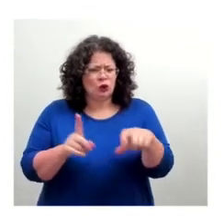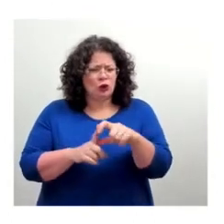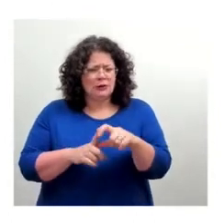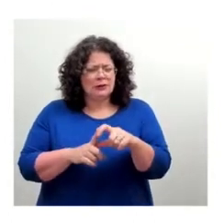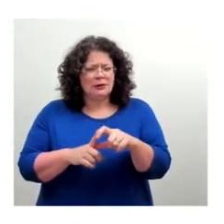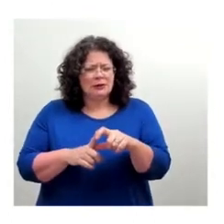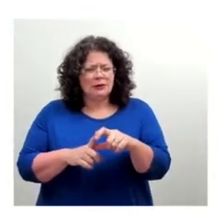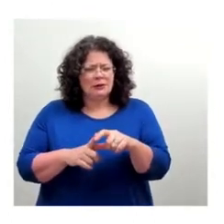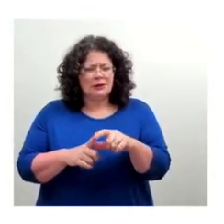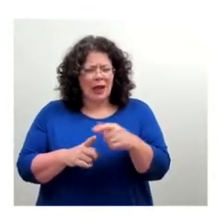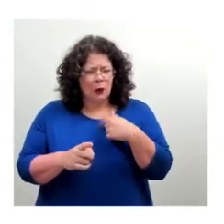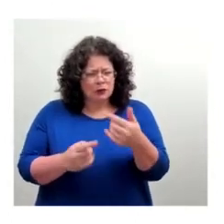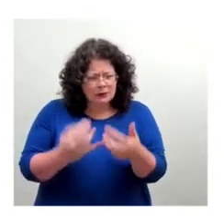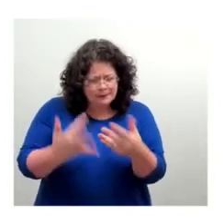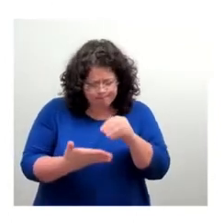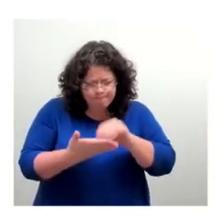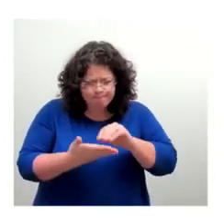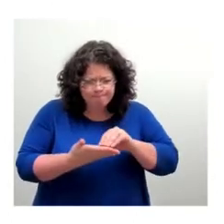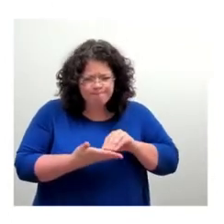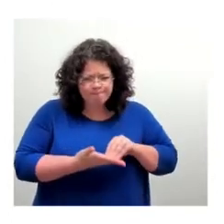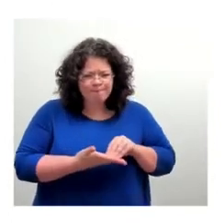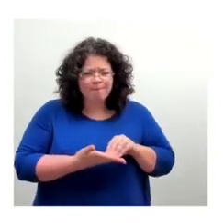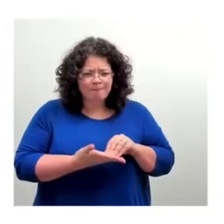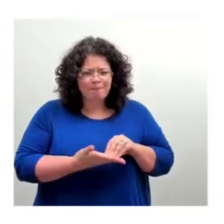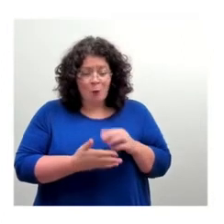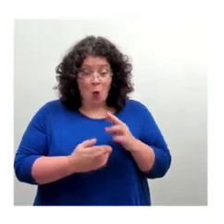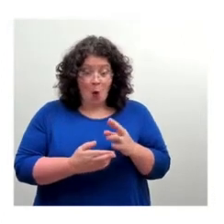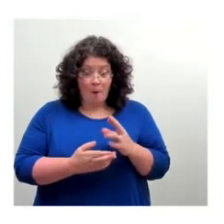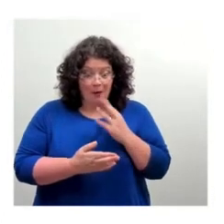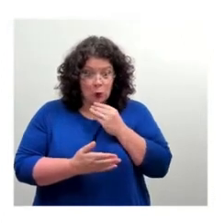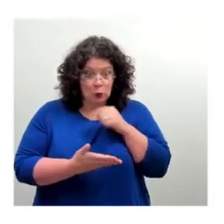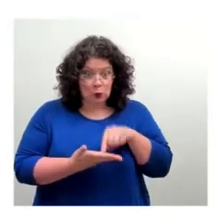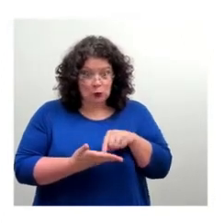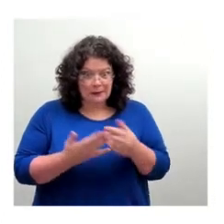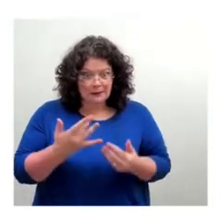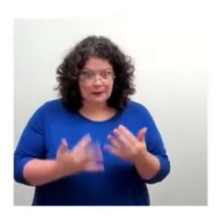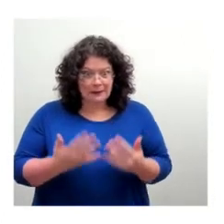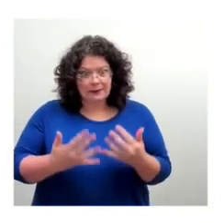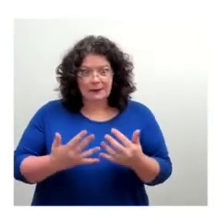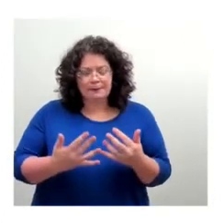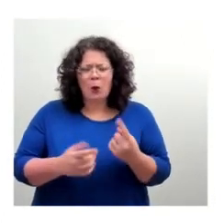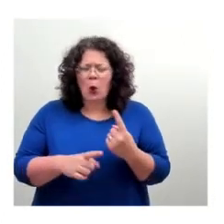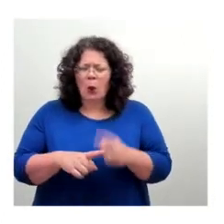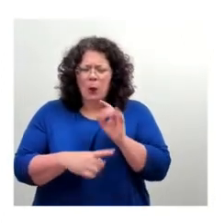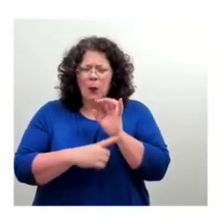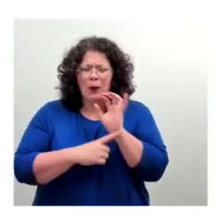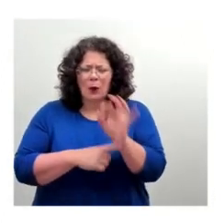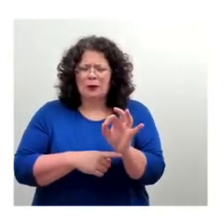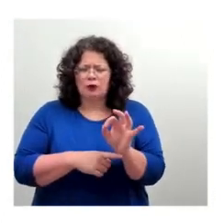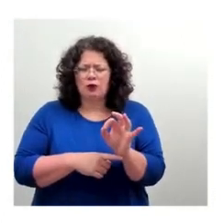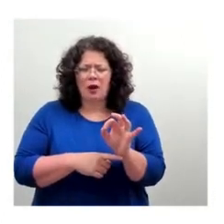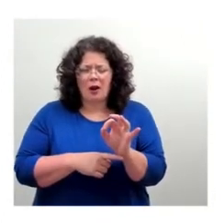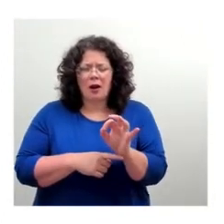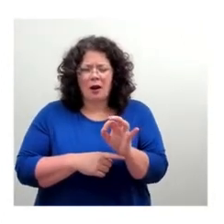quite often, and I'm sure you've come across this as well. It's about comparing level of accessibility on BBC, or for that